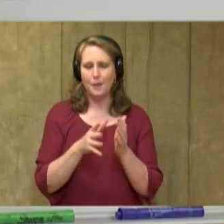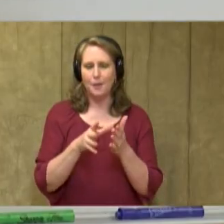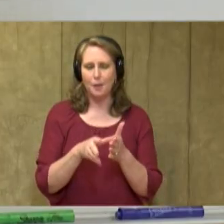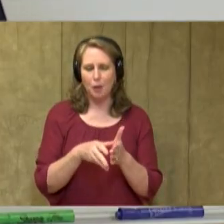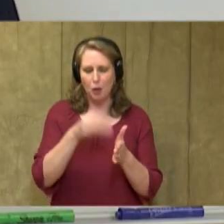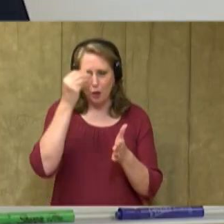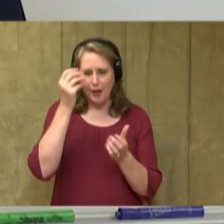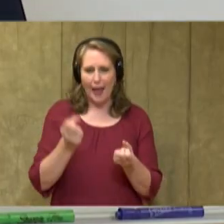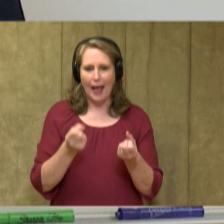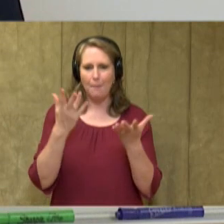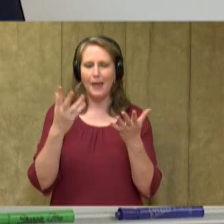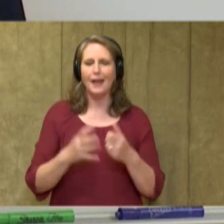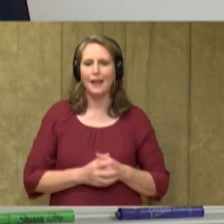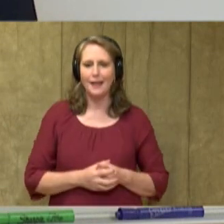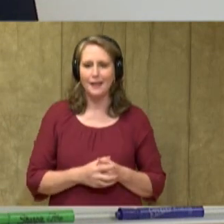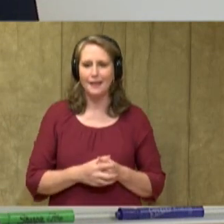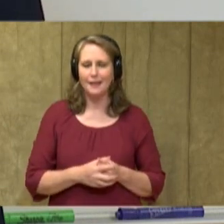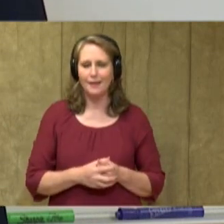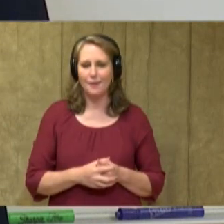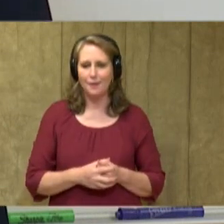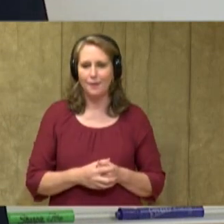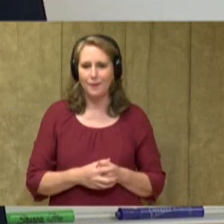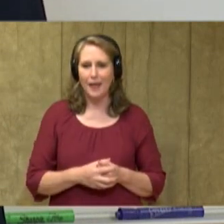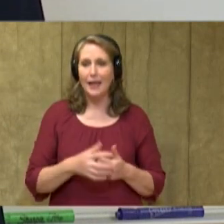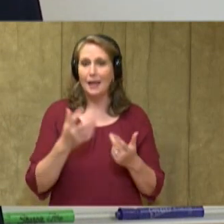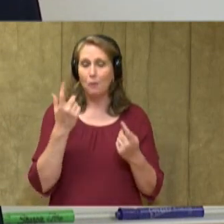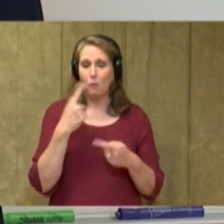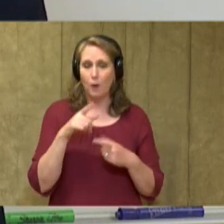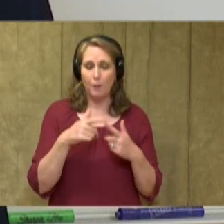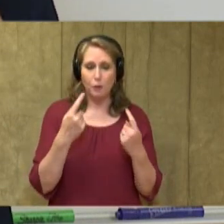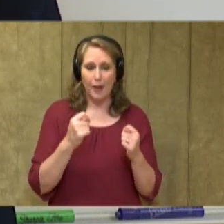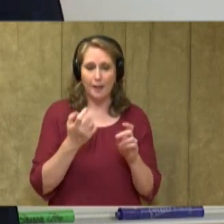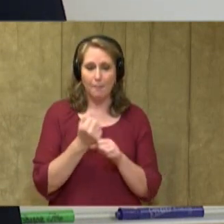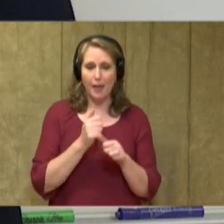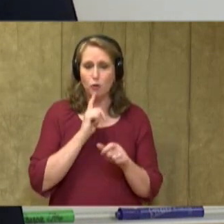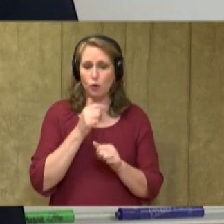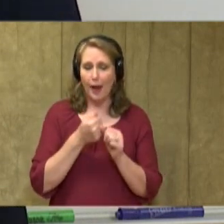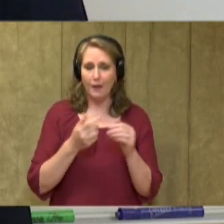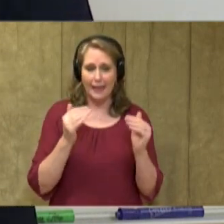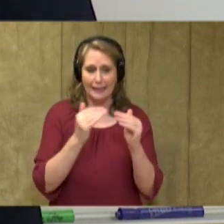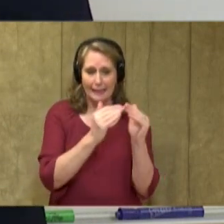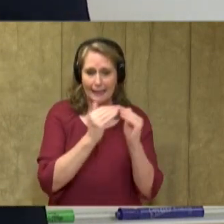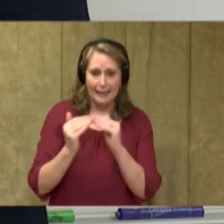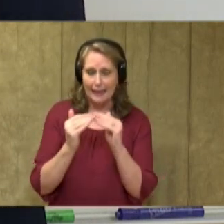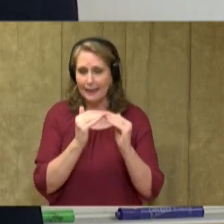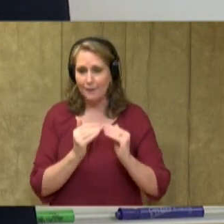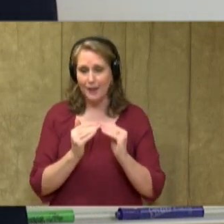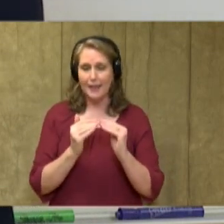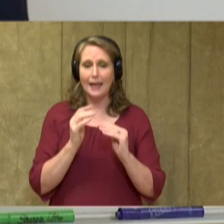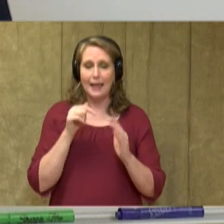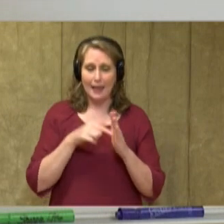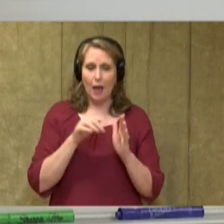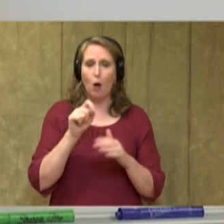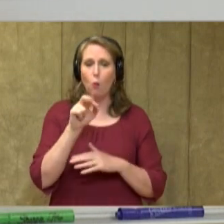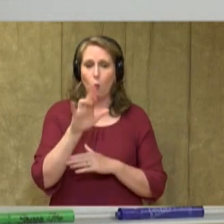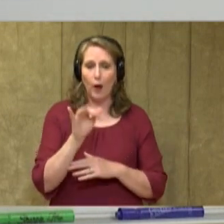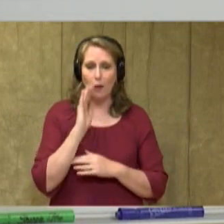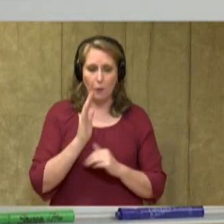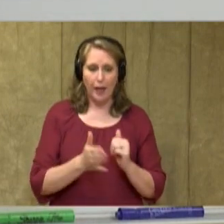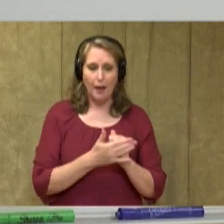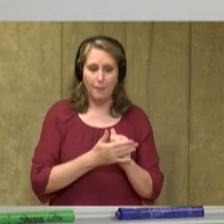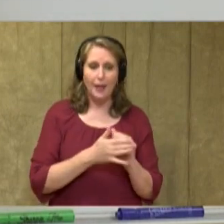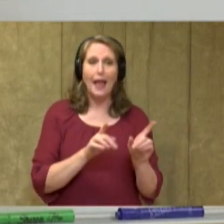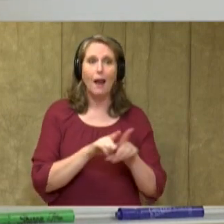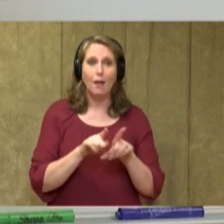trying to make even amounts for everybody and trying to do things like that. It will help you. And it also will help you with